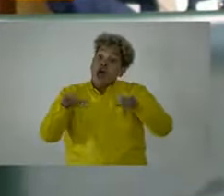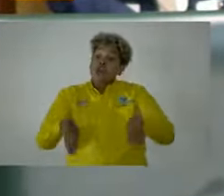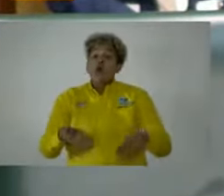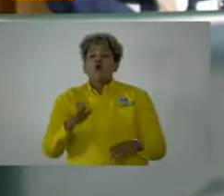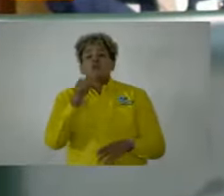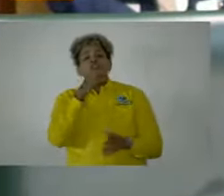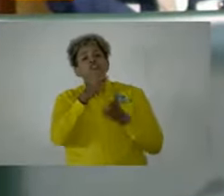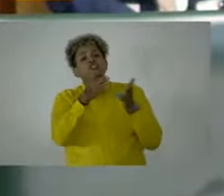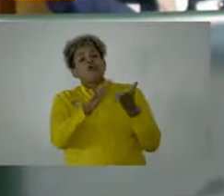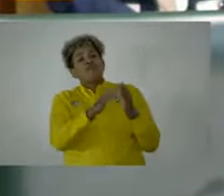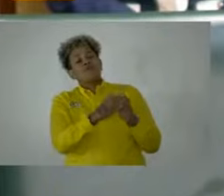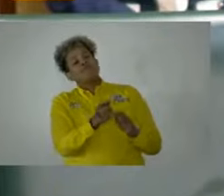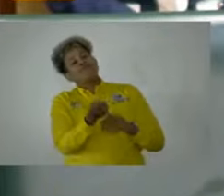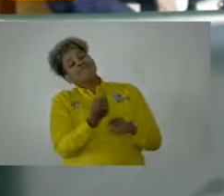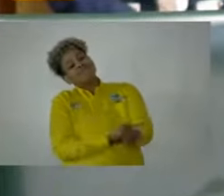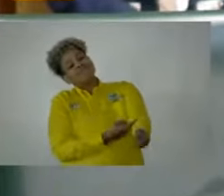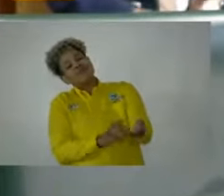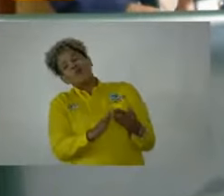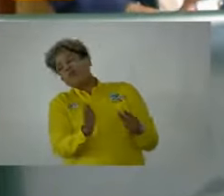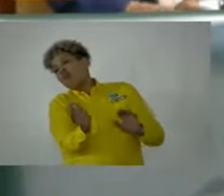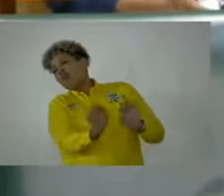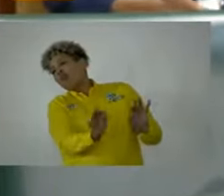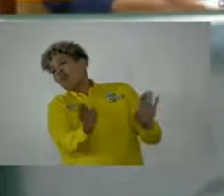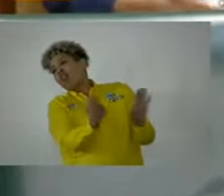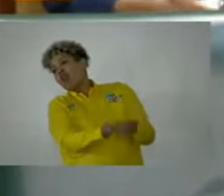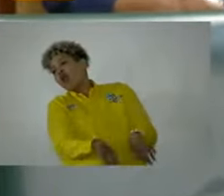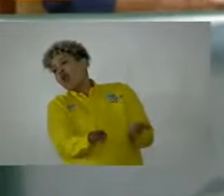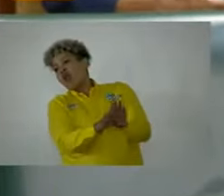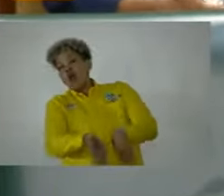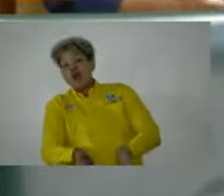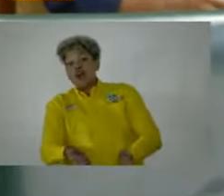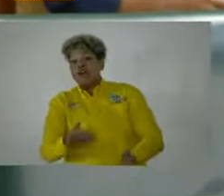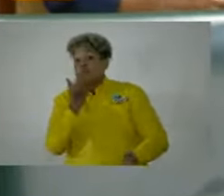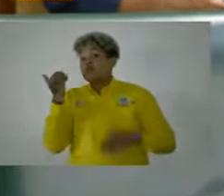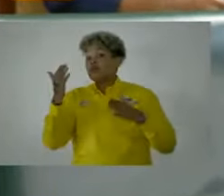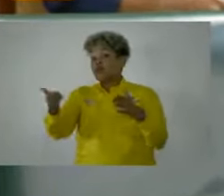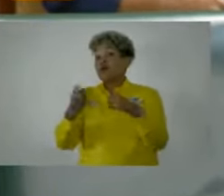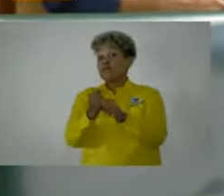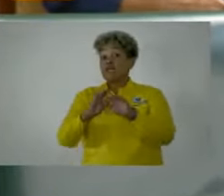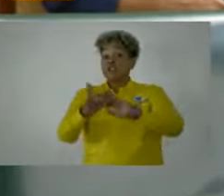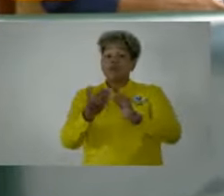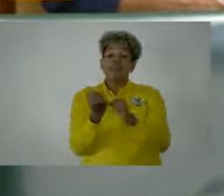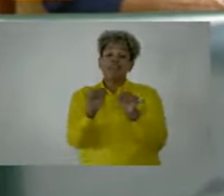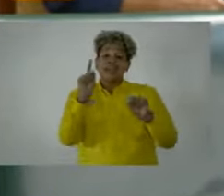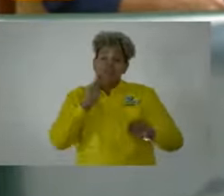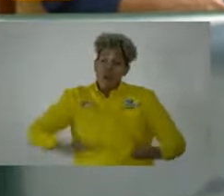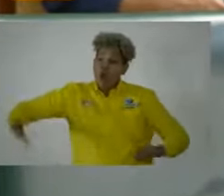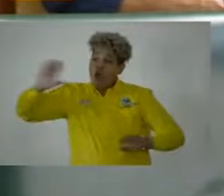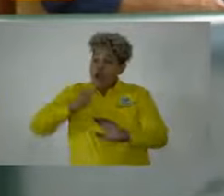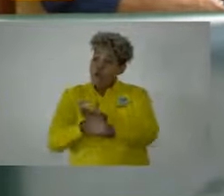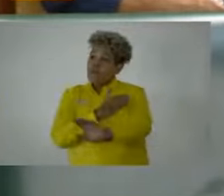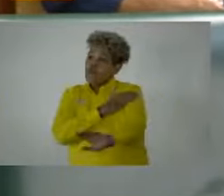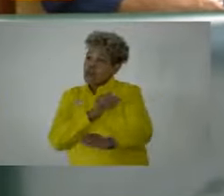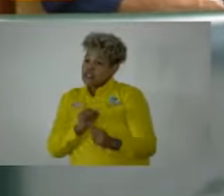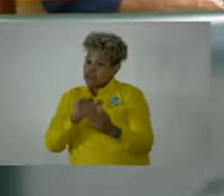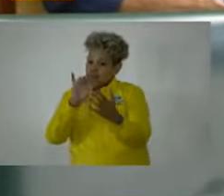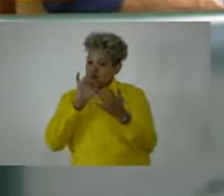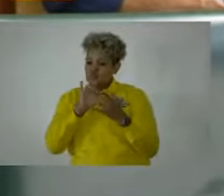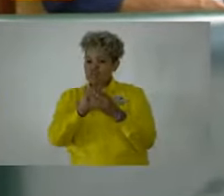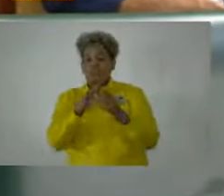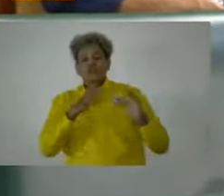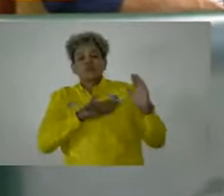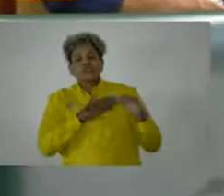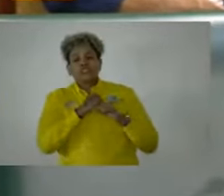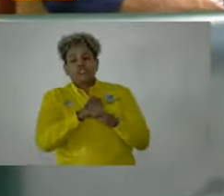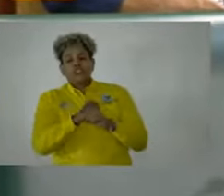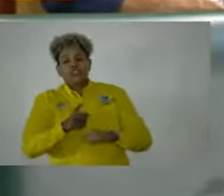underserved communities. Yeah. The better way is to make Jamaica safe for all by a progressive approach to citizen security.